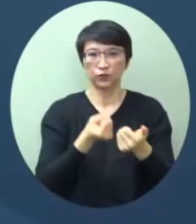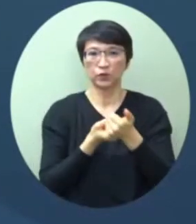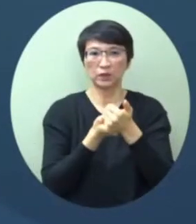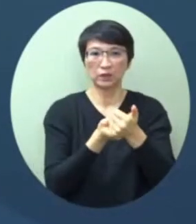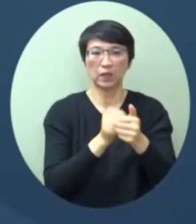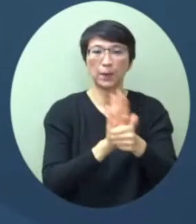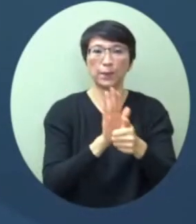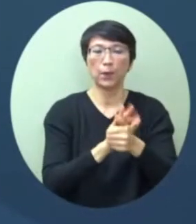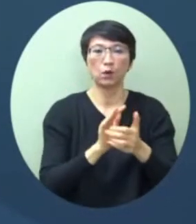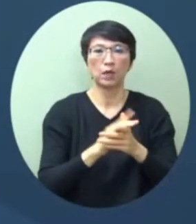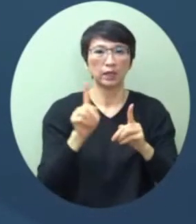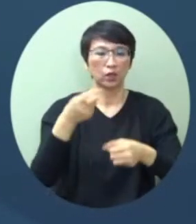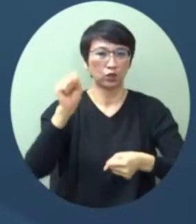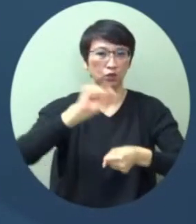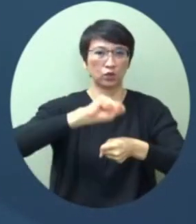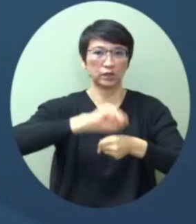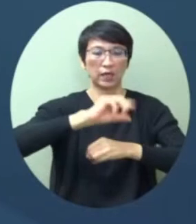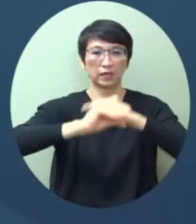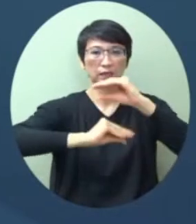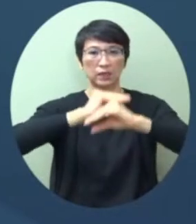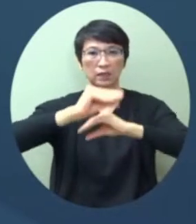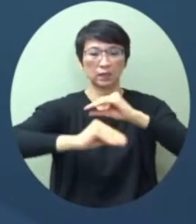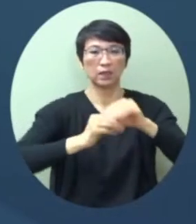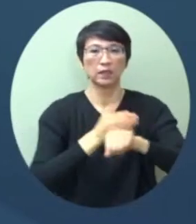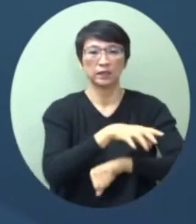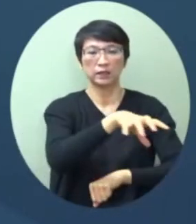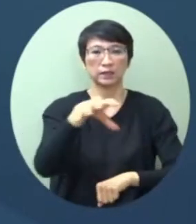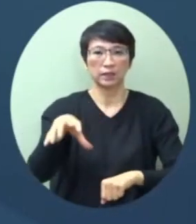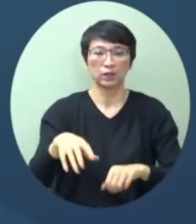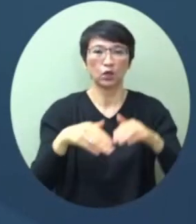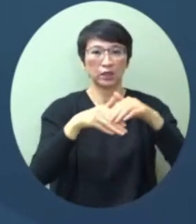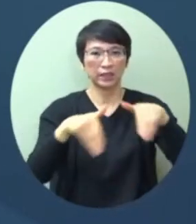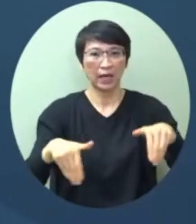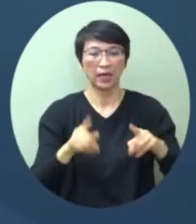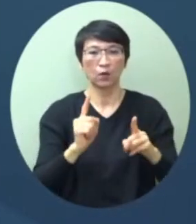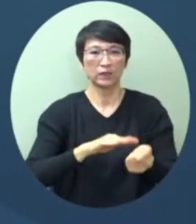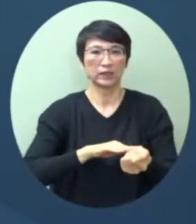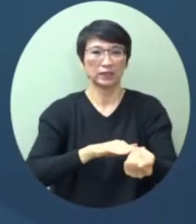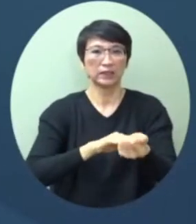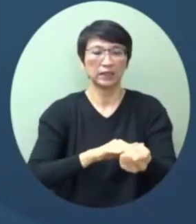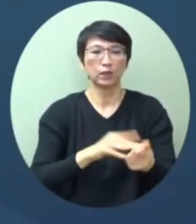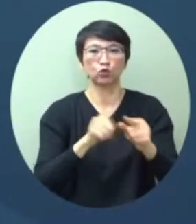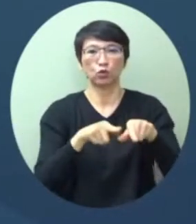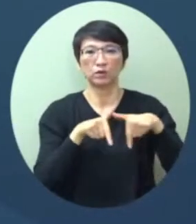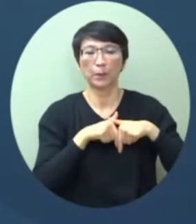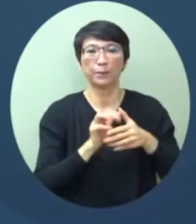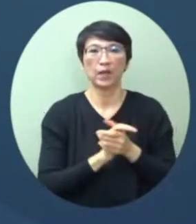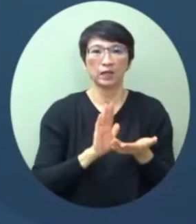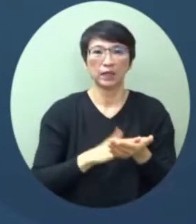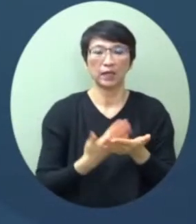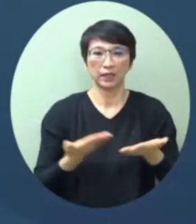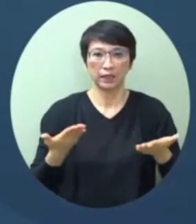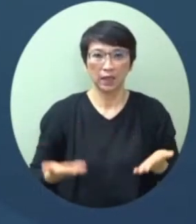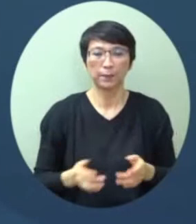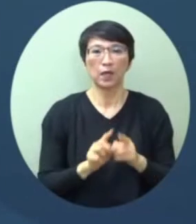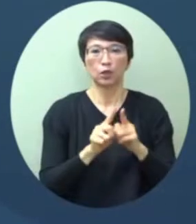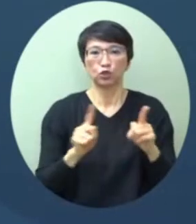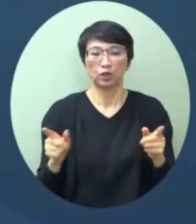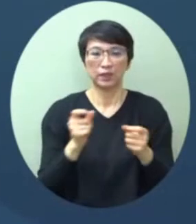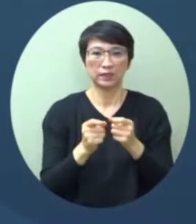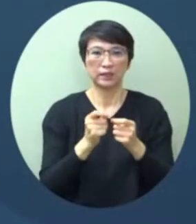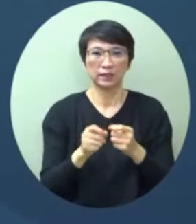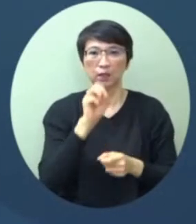We want the central authorities' assistance. We would like to have a community isolation